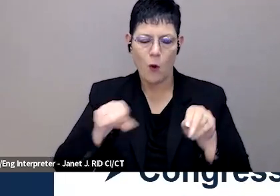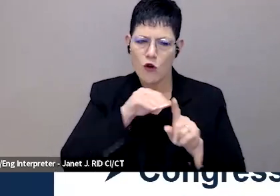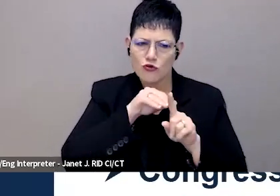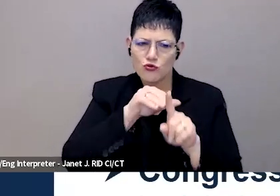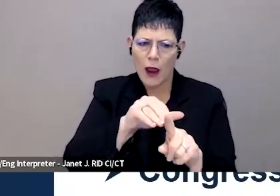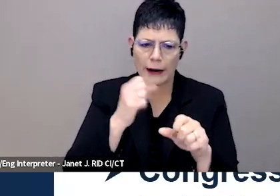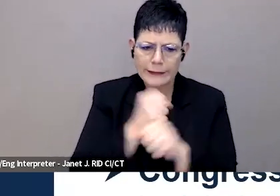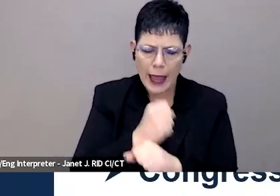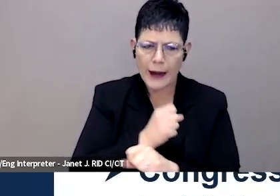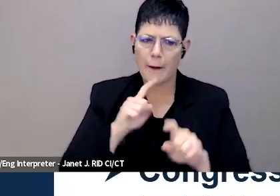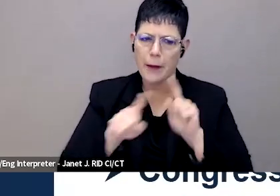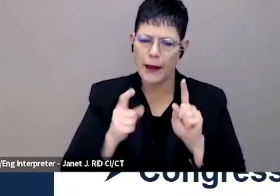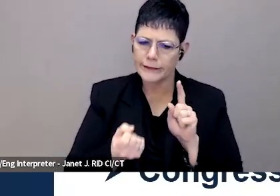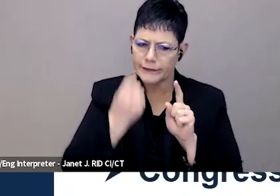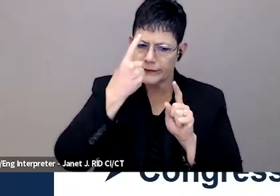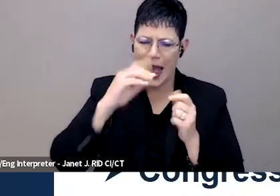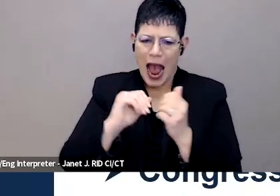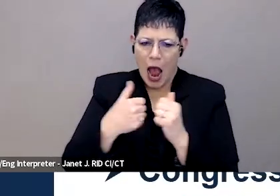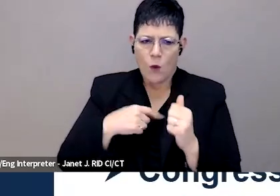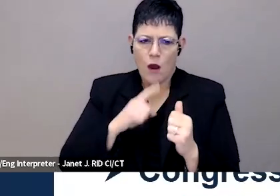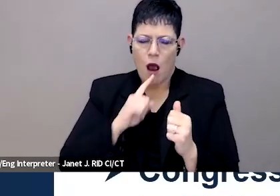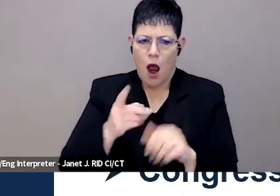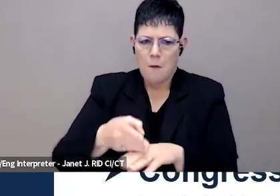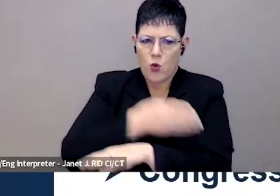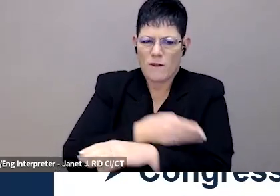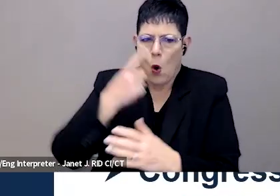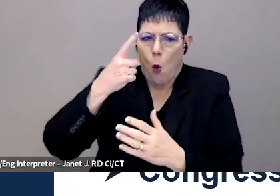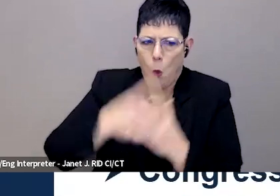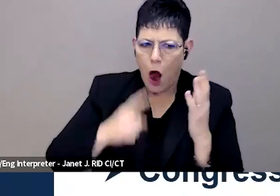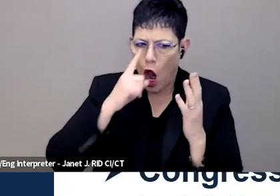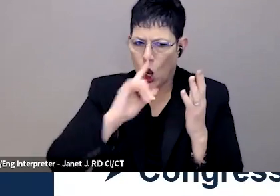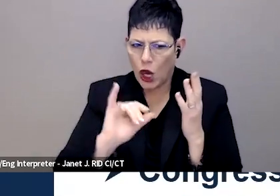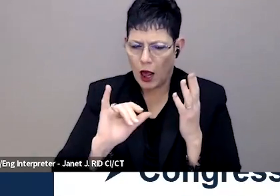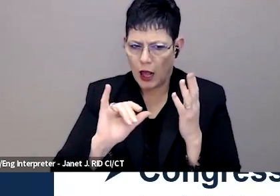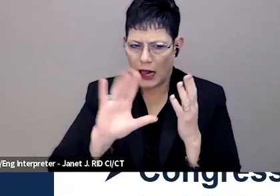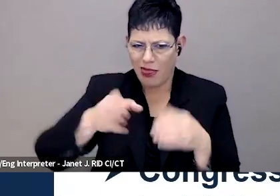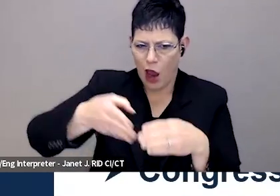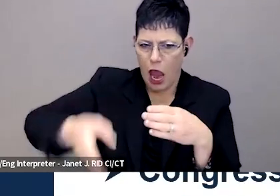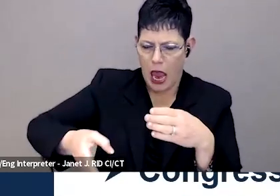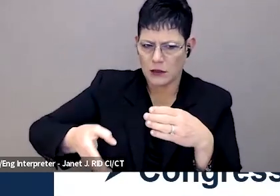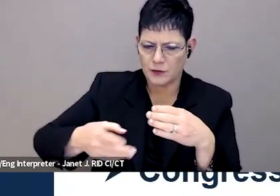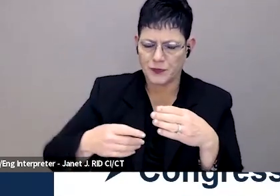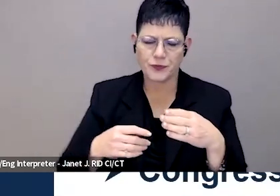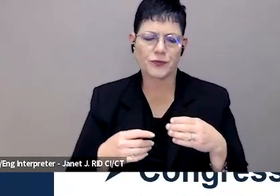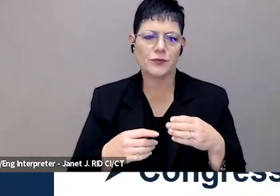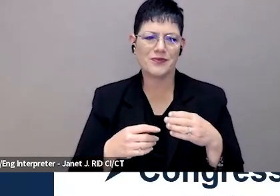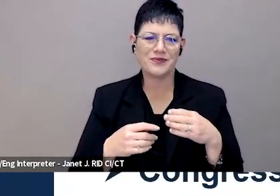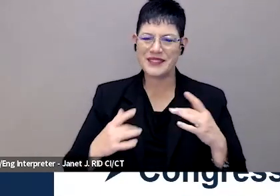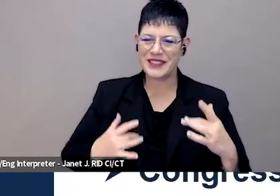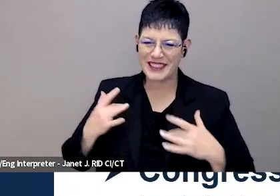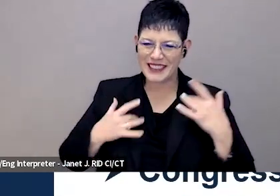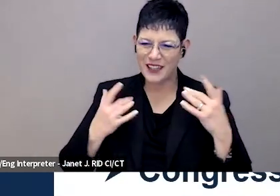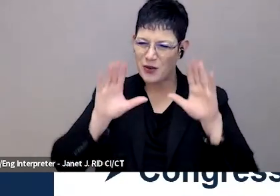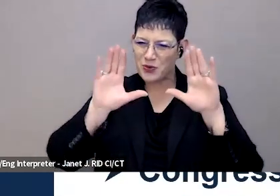but what it's actually leading to and improving in terms of the lives of family caregivers. We are excited about the